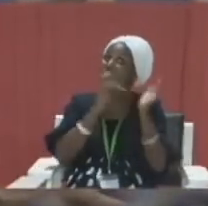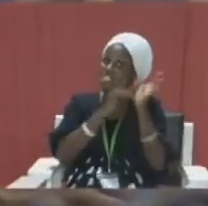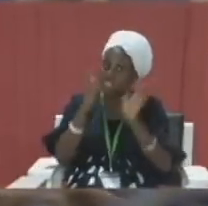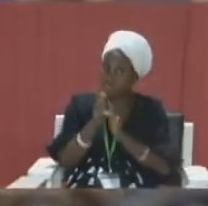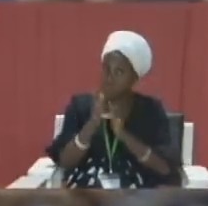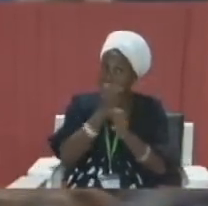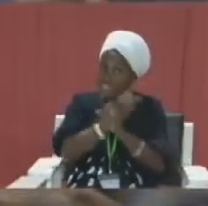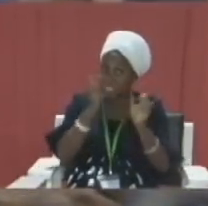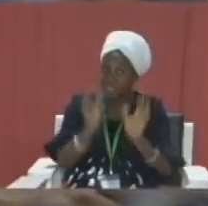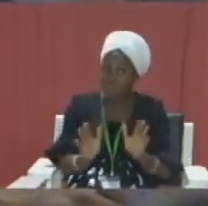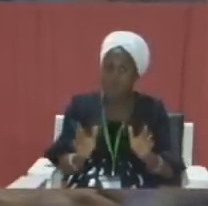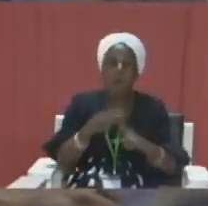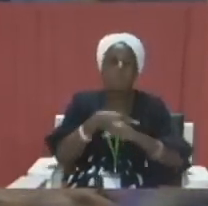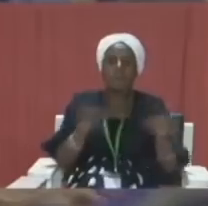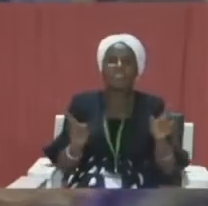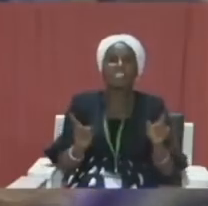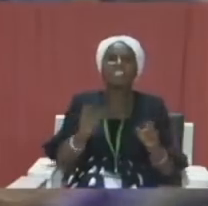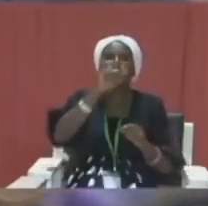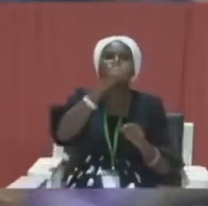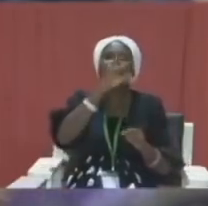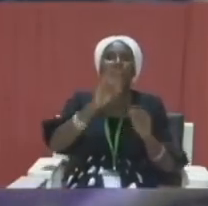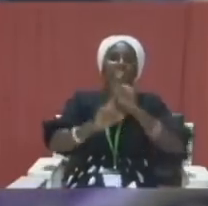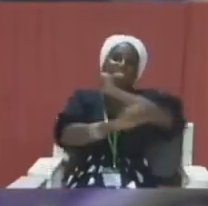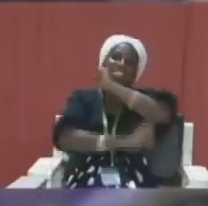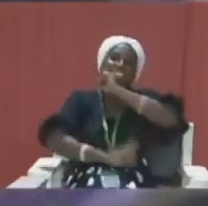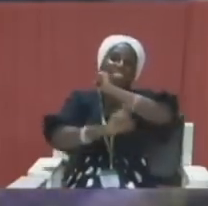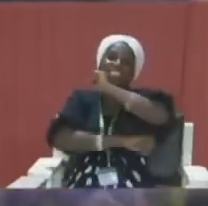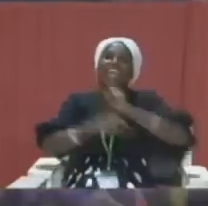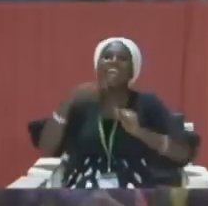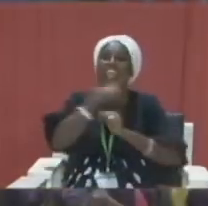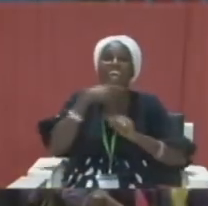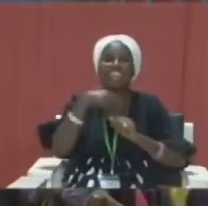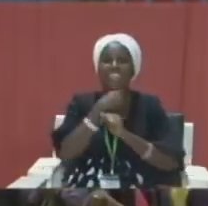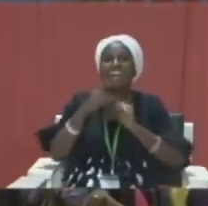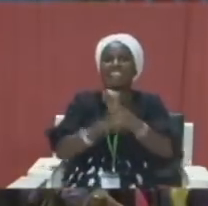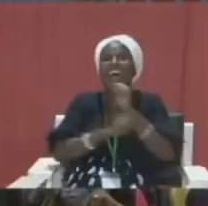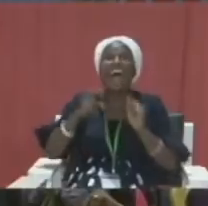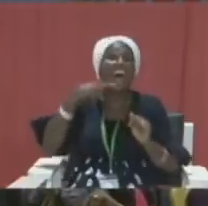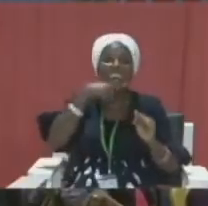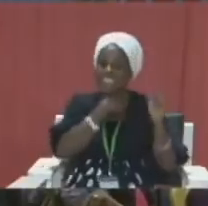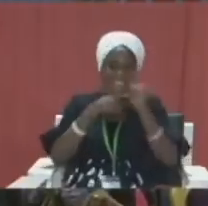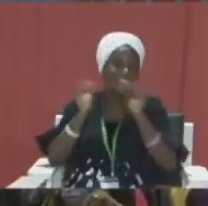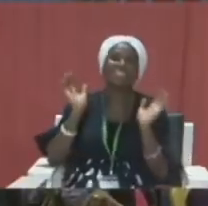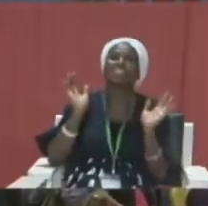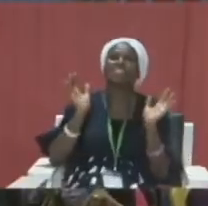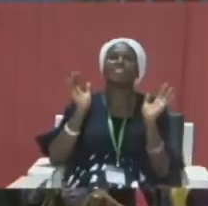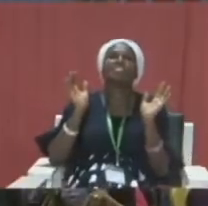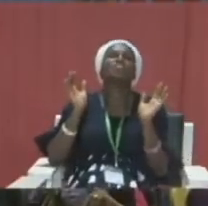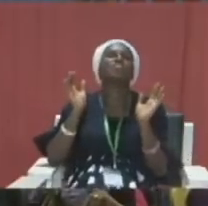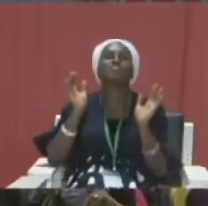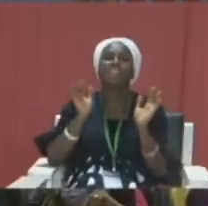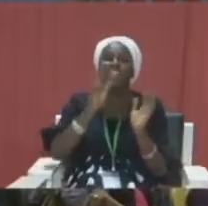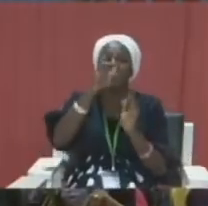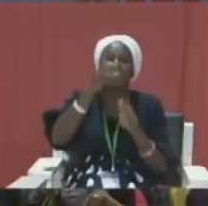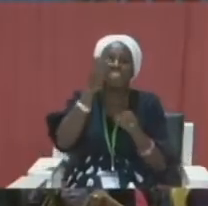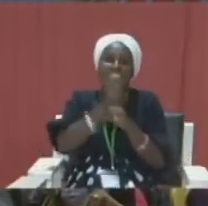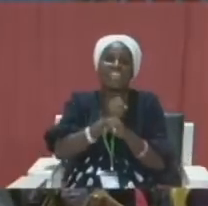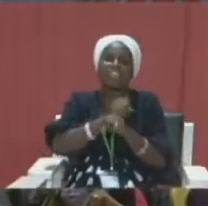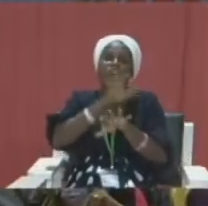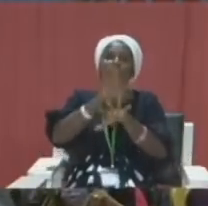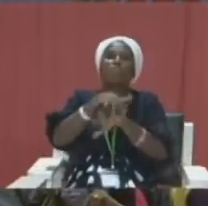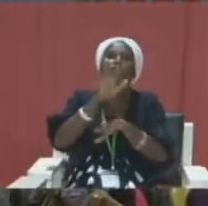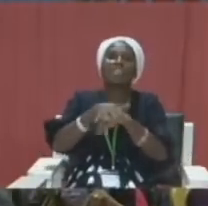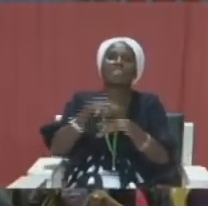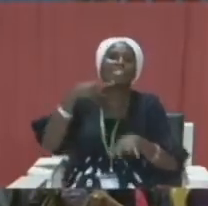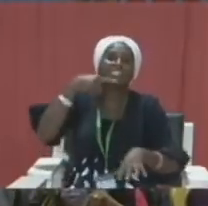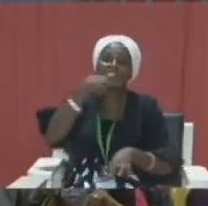pilfering and stealing and lying to cover it up. He had 3 years of hypocrisy and putting up a bold,